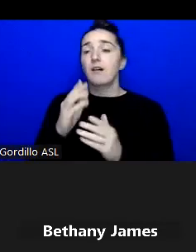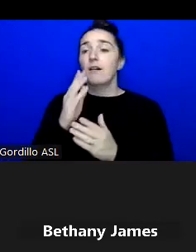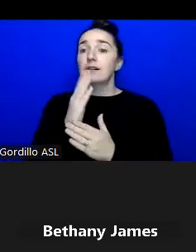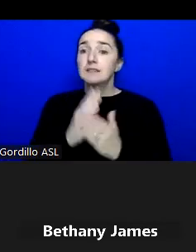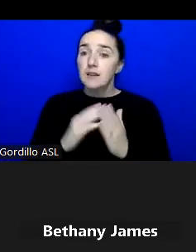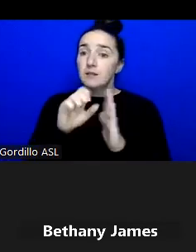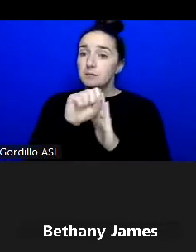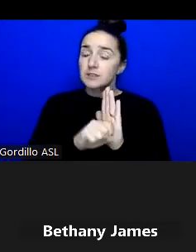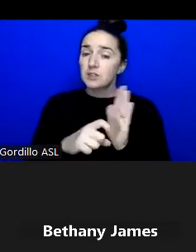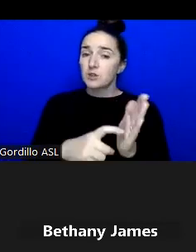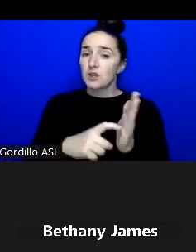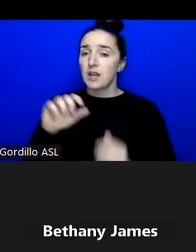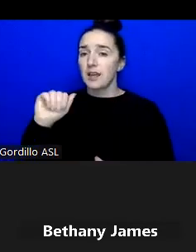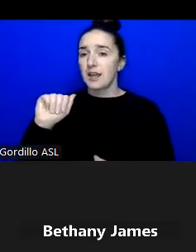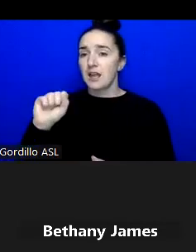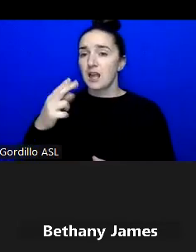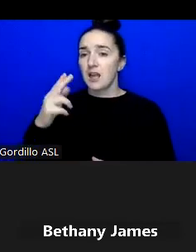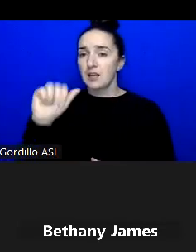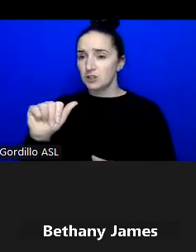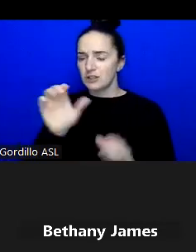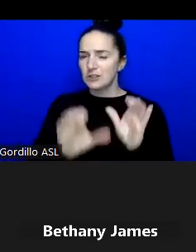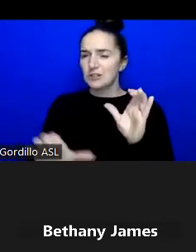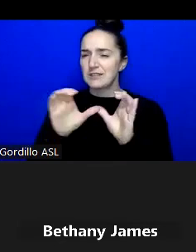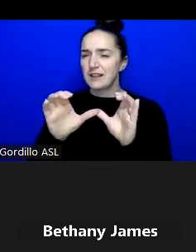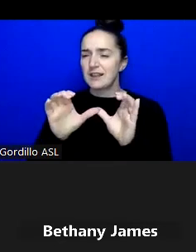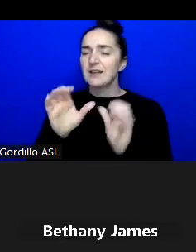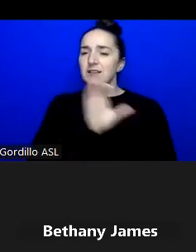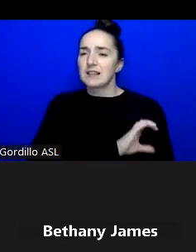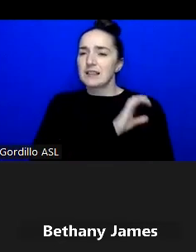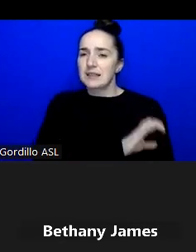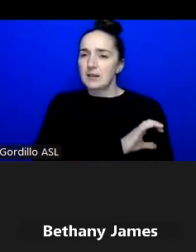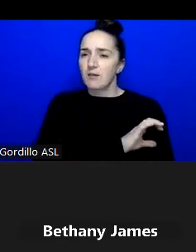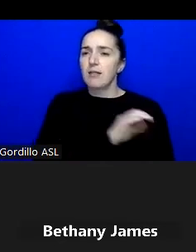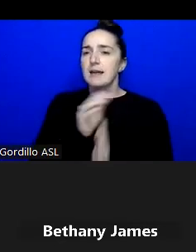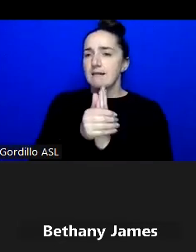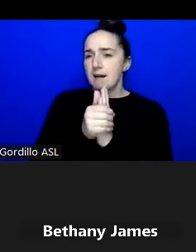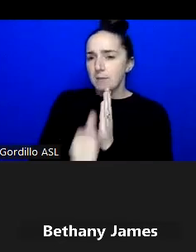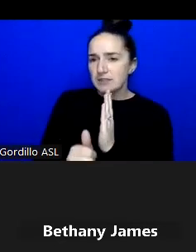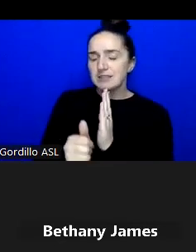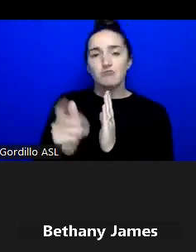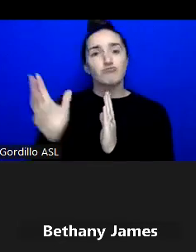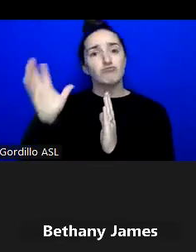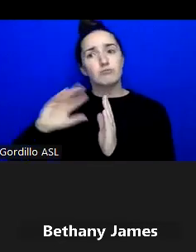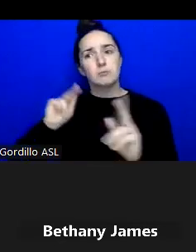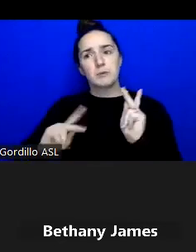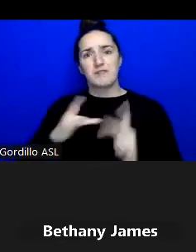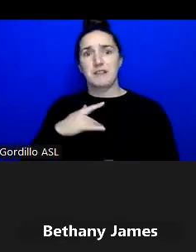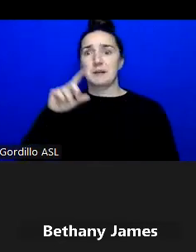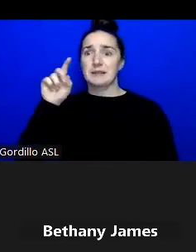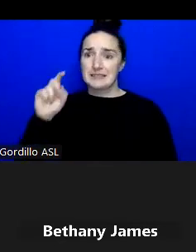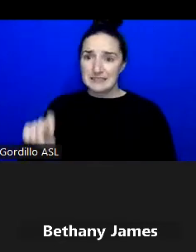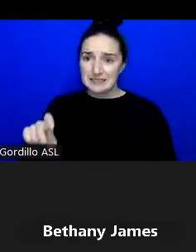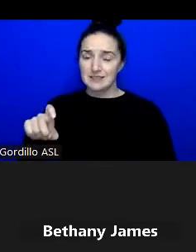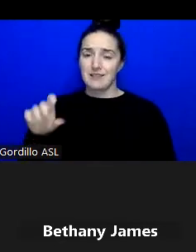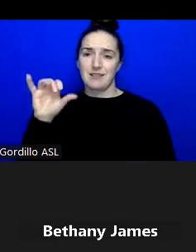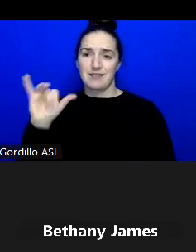is called the ASHA Certificate of Clinical Competence. That used to be something that people felt like you needed to have in addition to licensure,